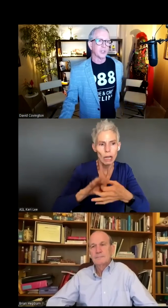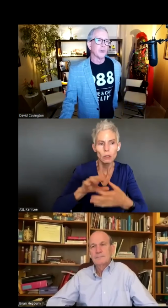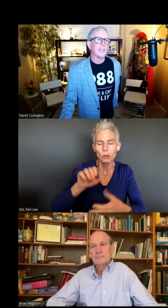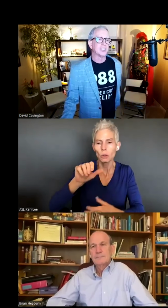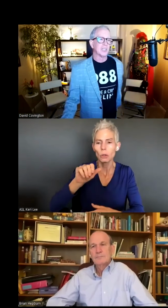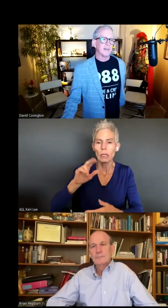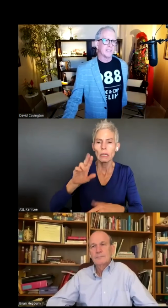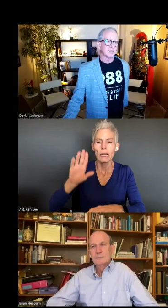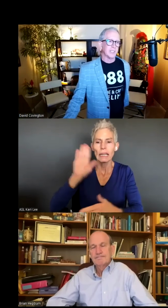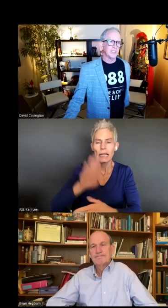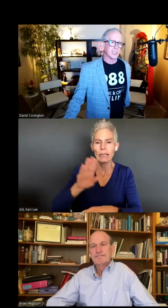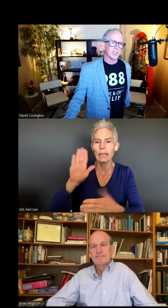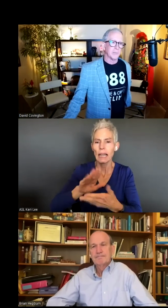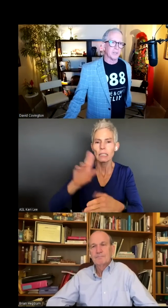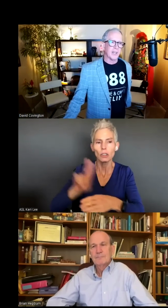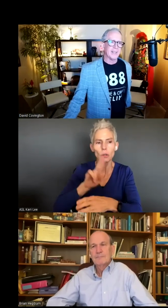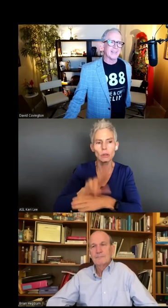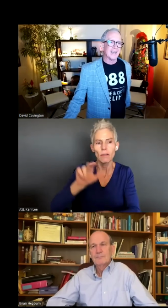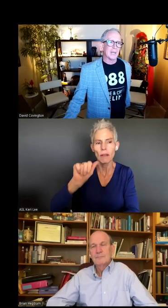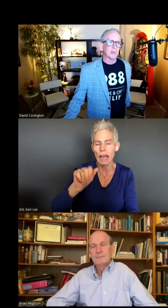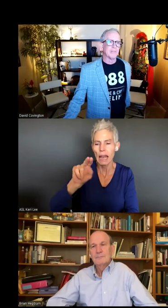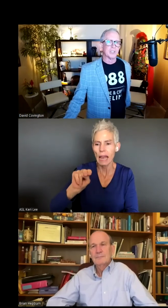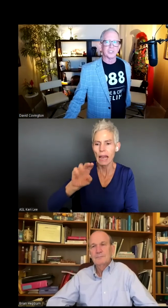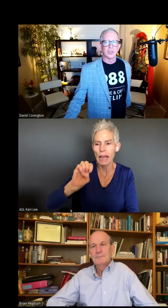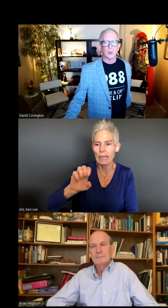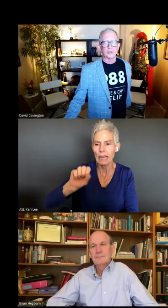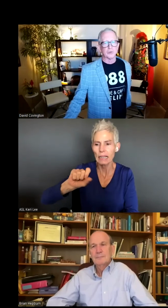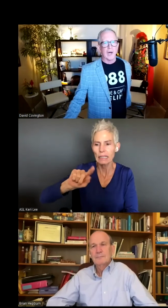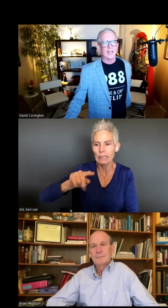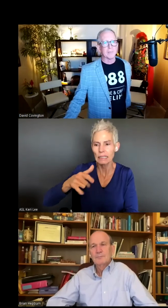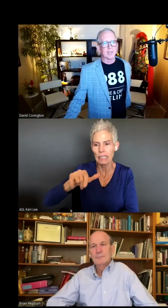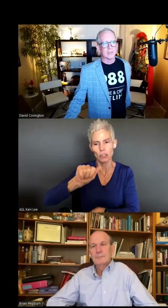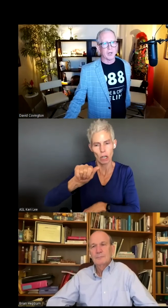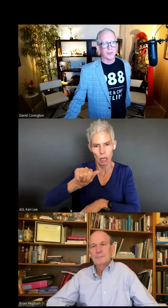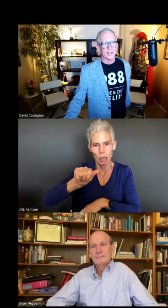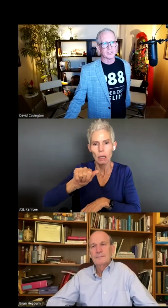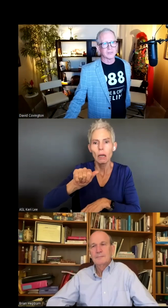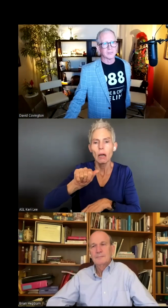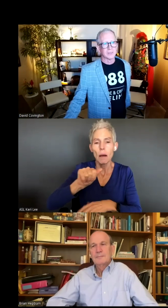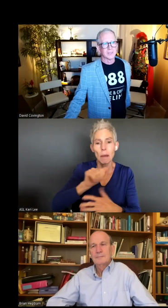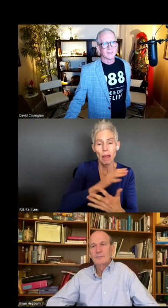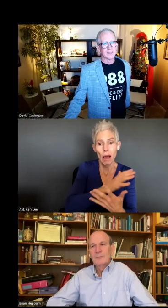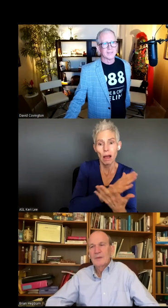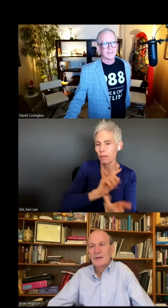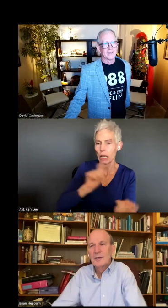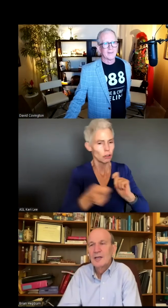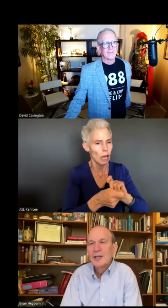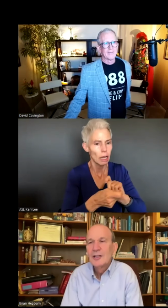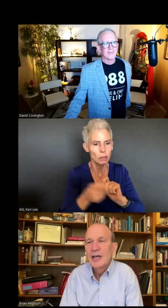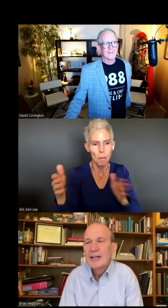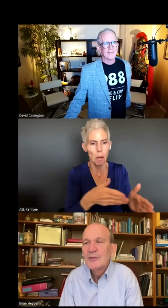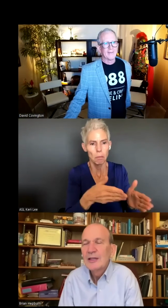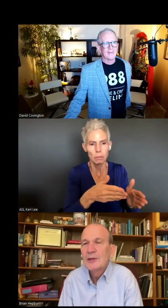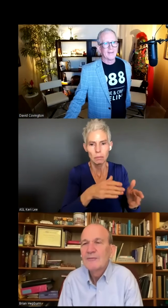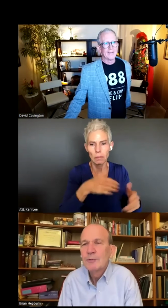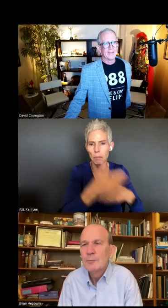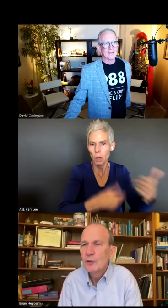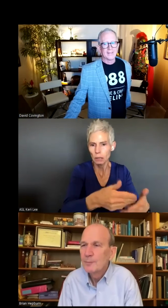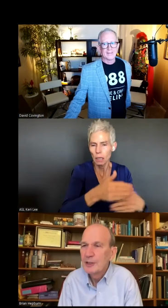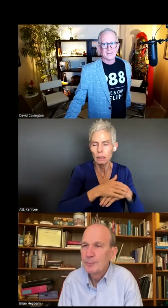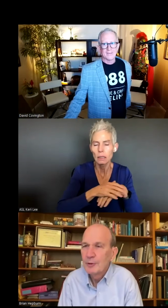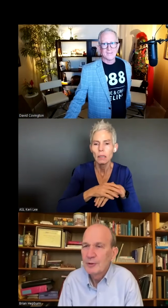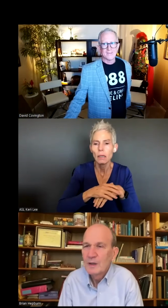the duration of anesthesia, but they landed up reversing course right in the middle of all this. Yeah, and I think that